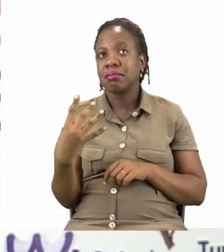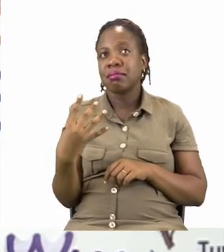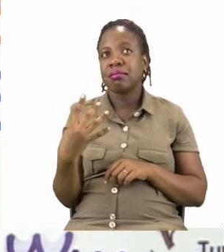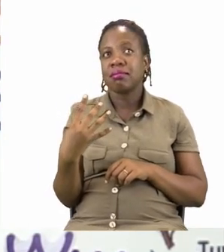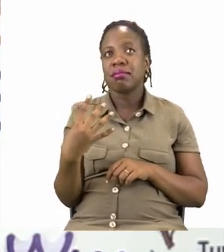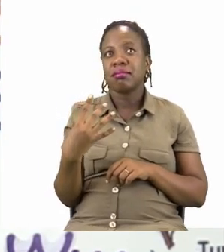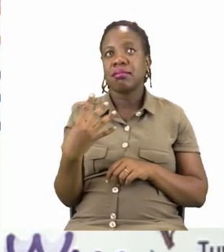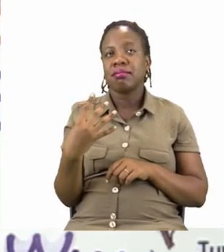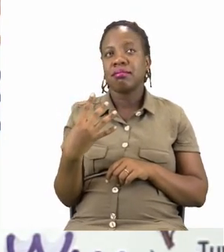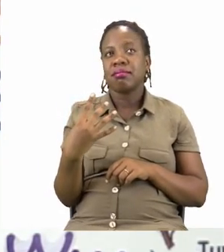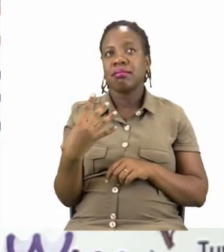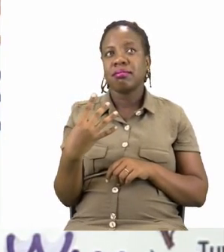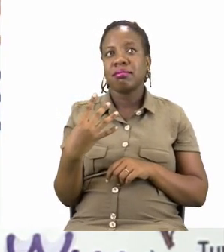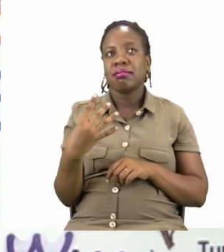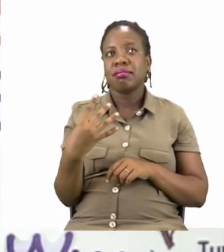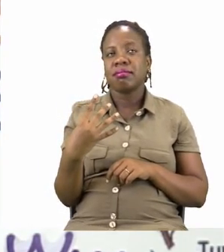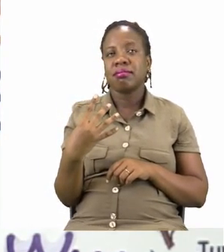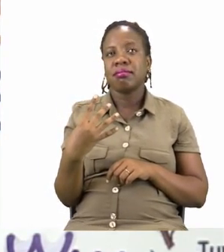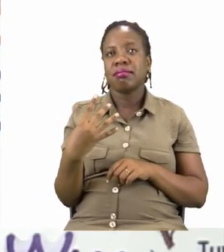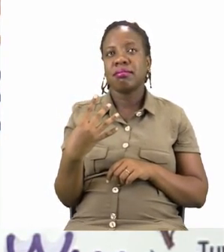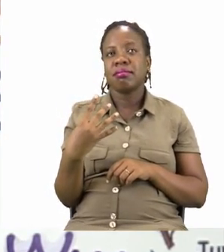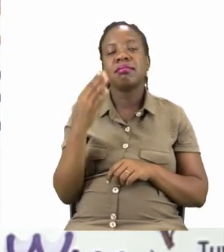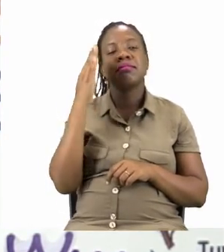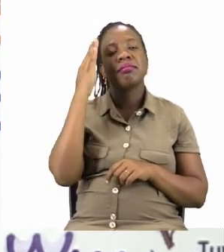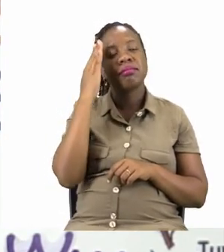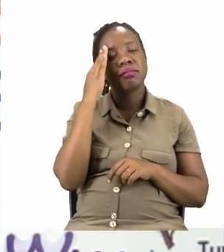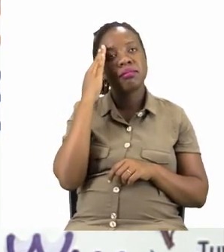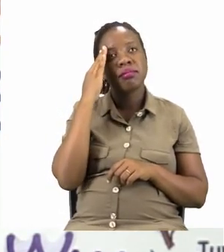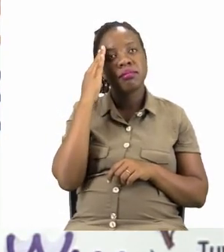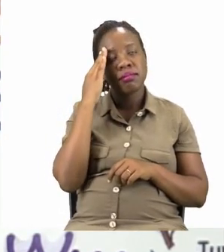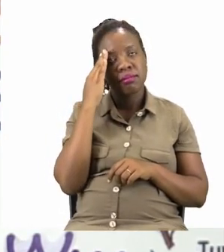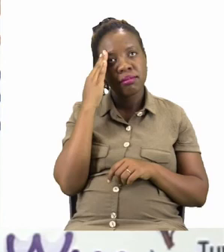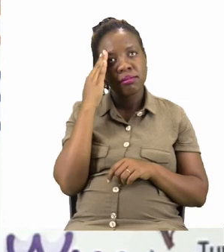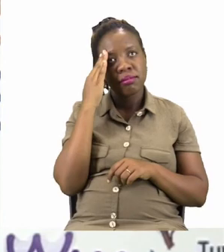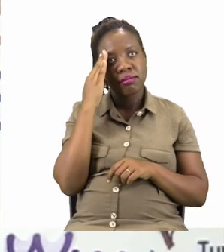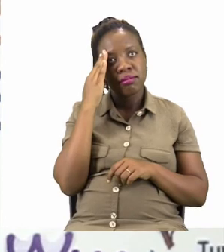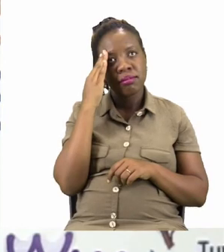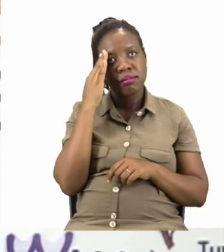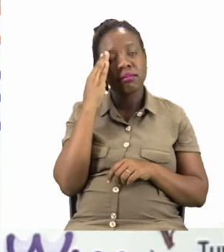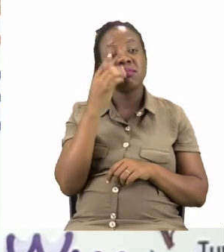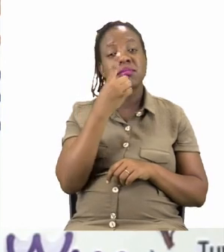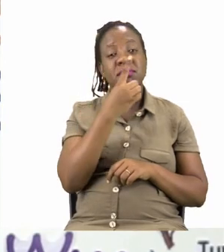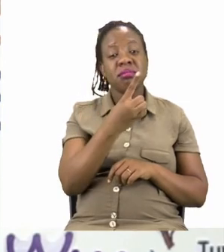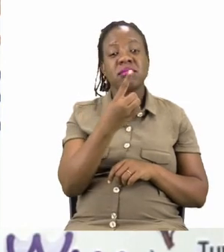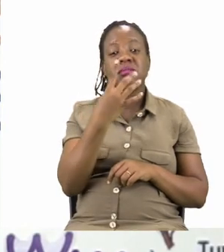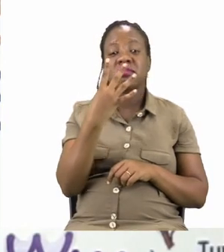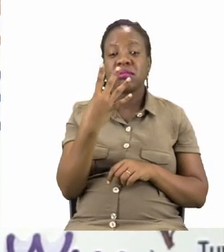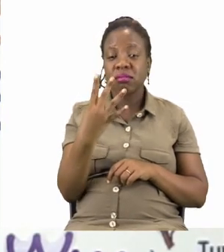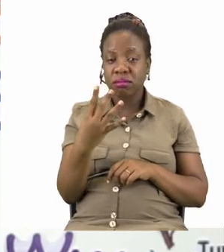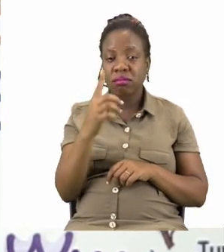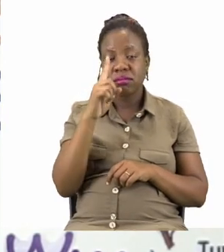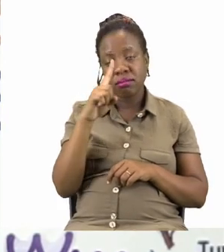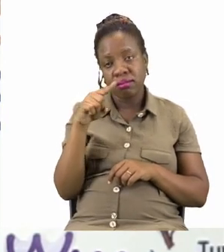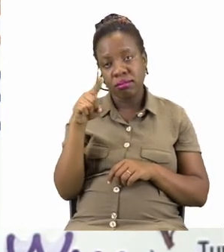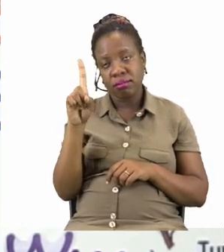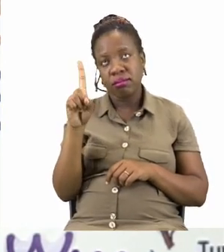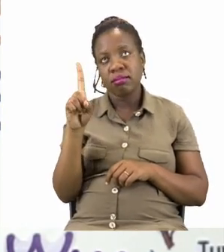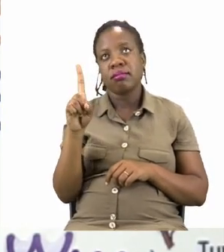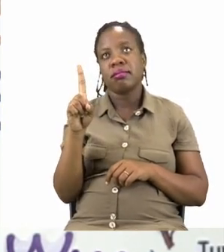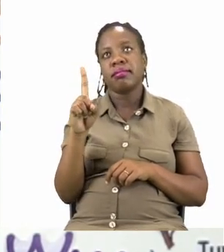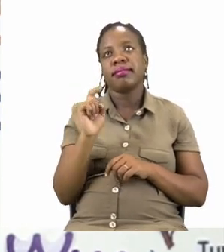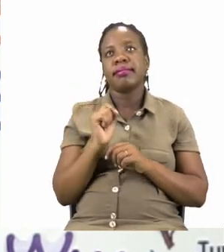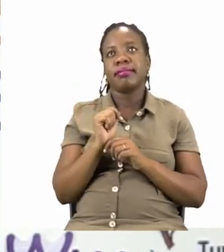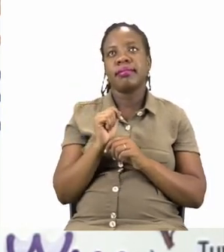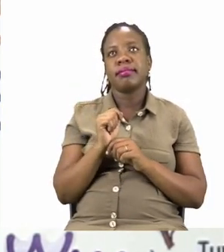14. And now we know that our sum is correct. Okay? Now, boys